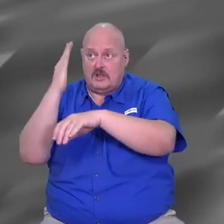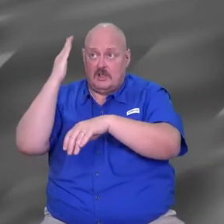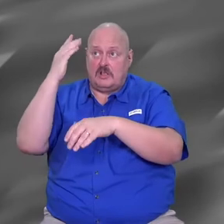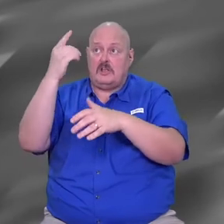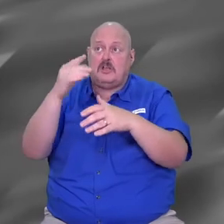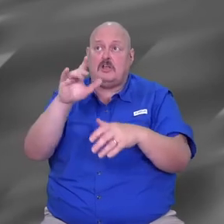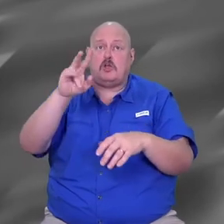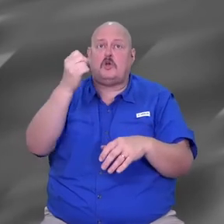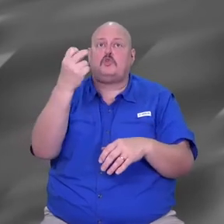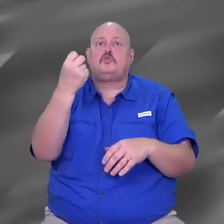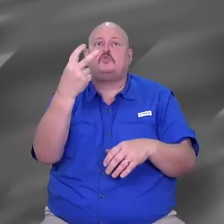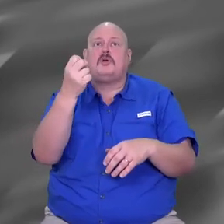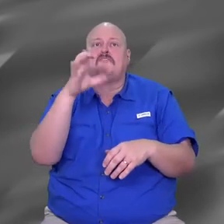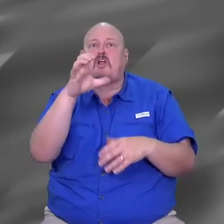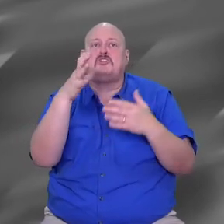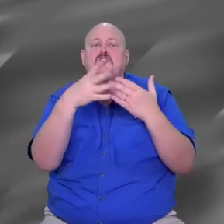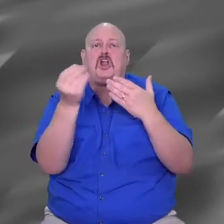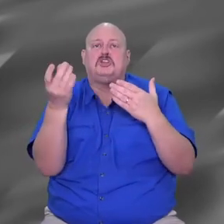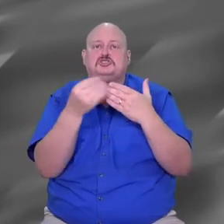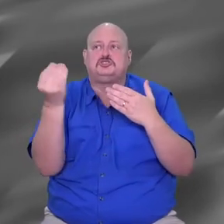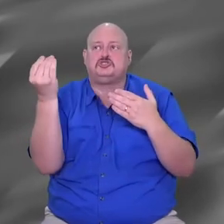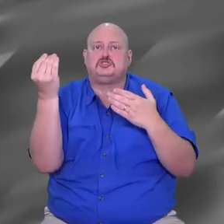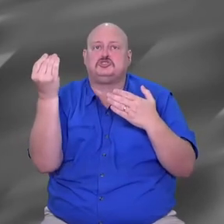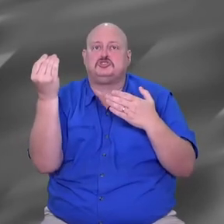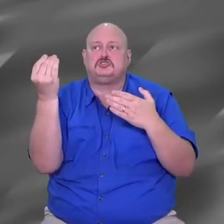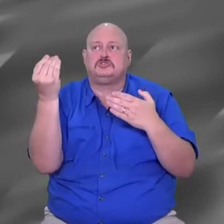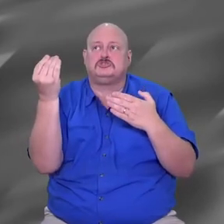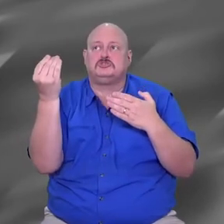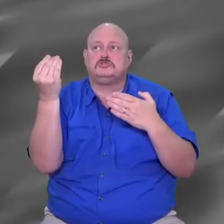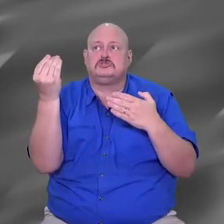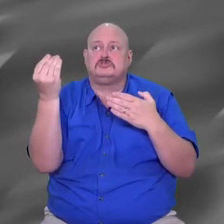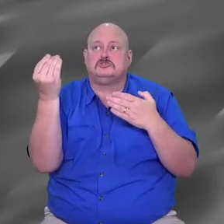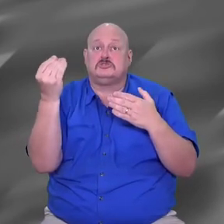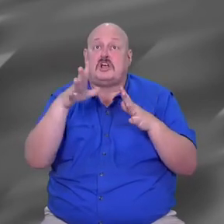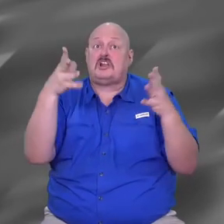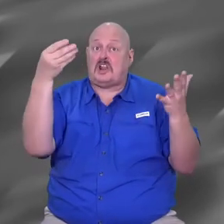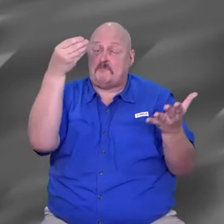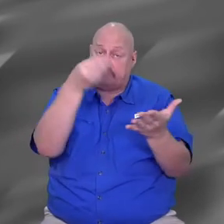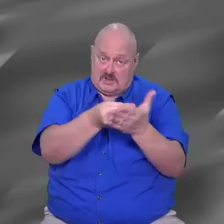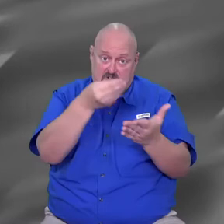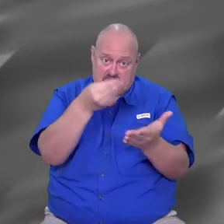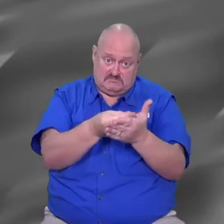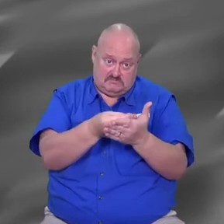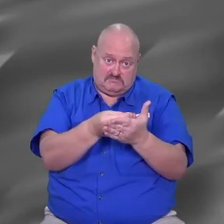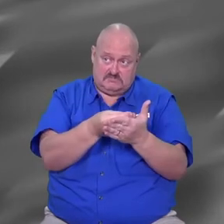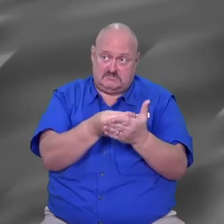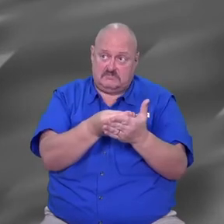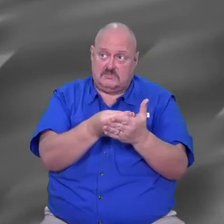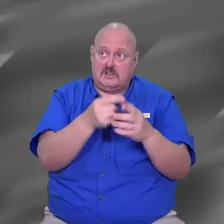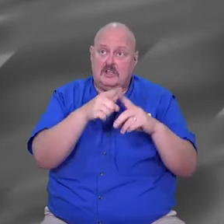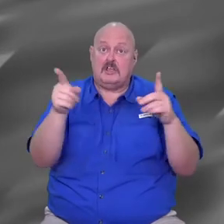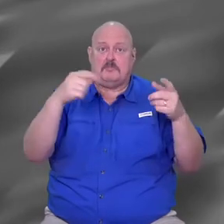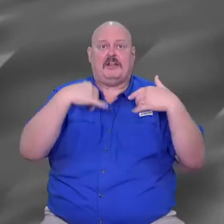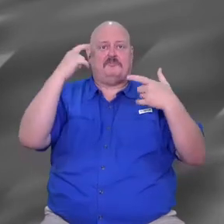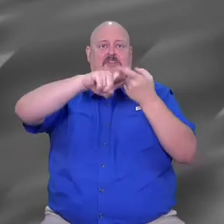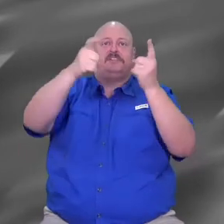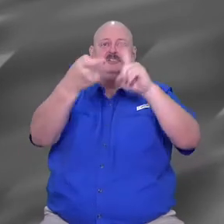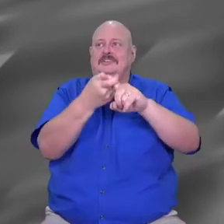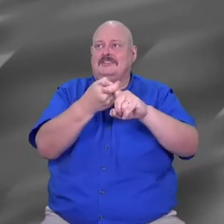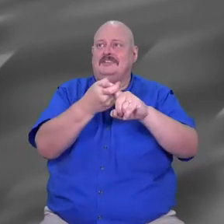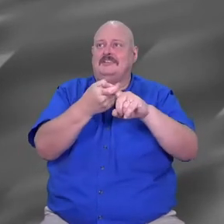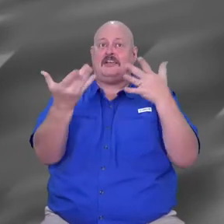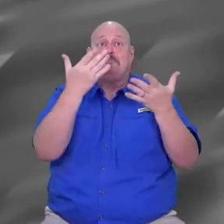going to be $1,200. That's a lot of money. But I got a friend. He may